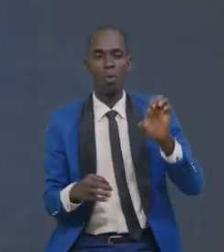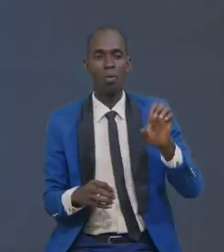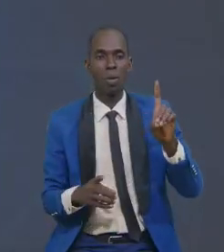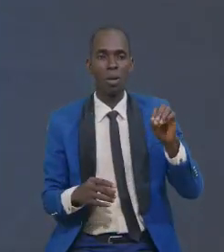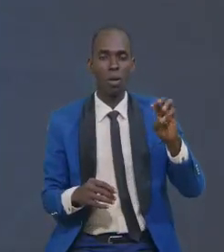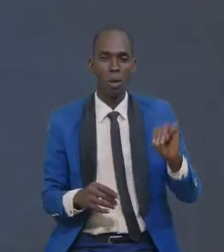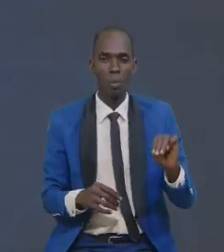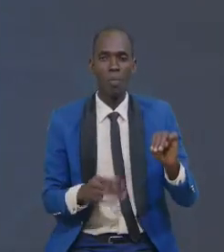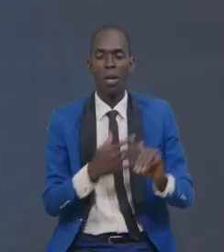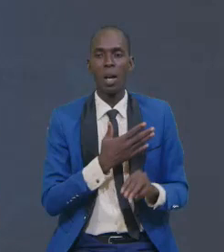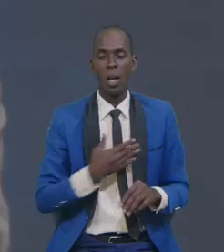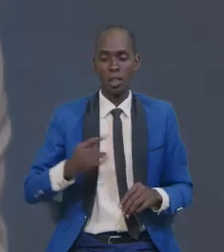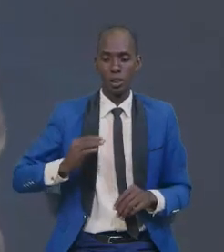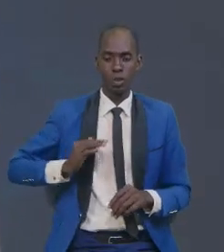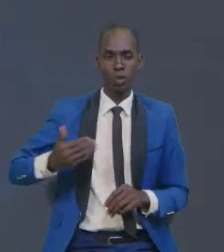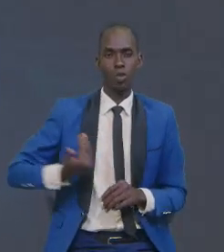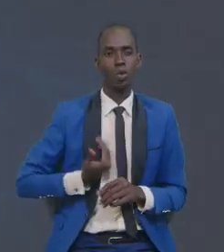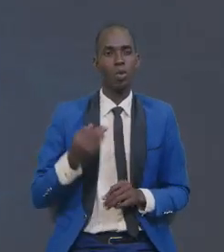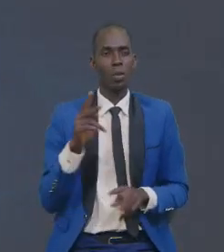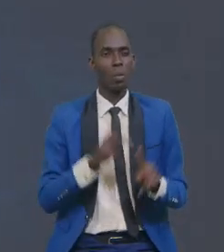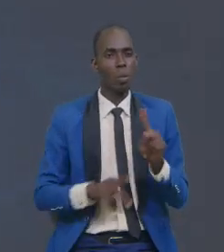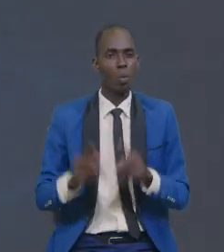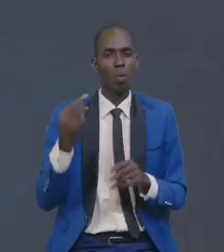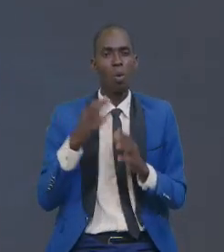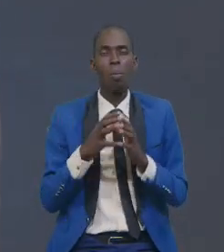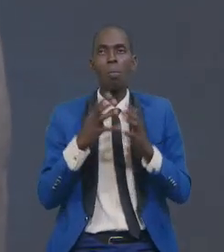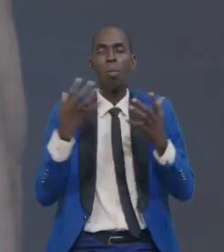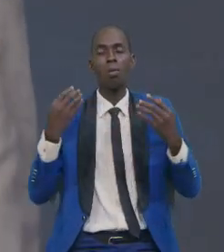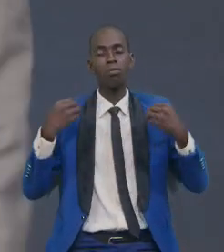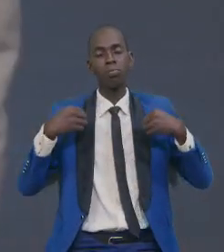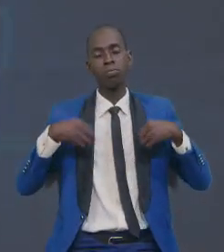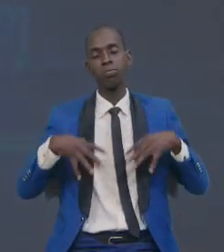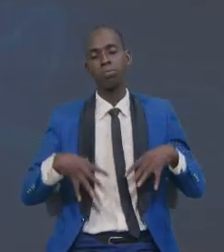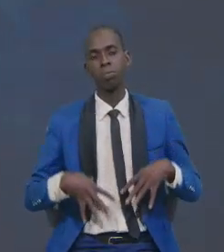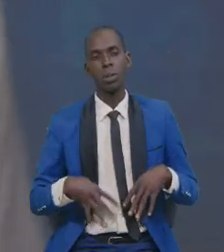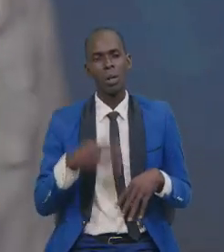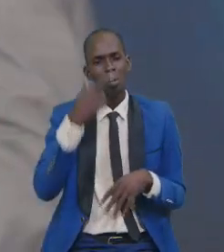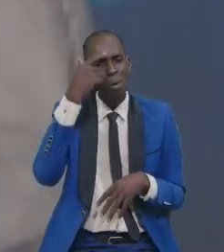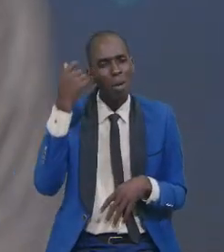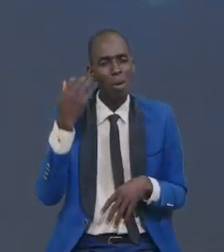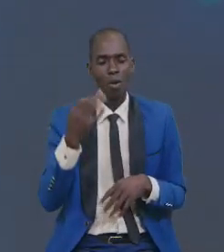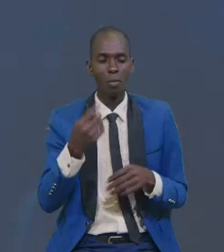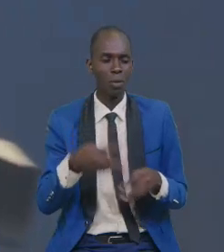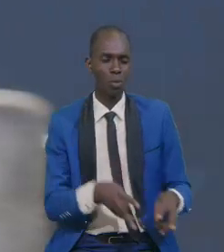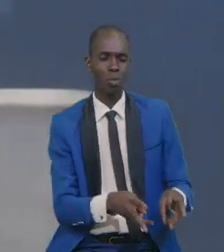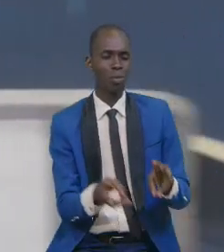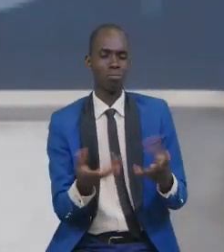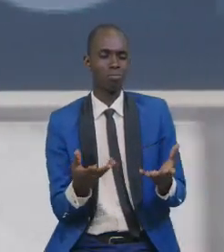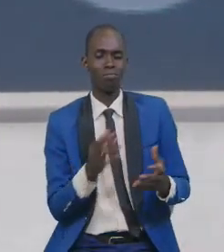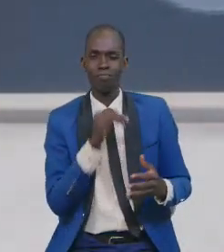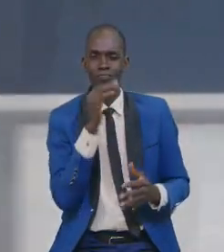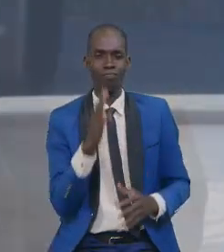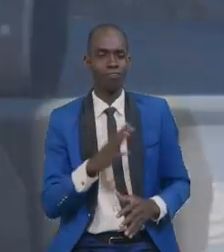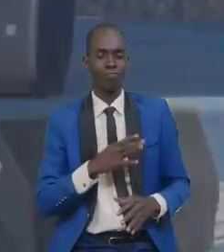the people was much discouraged because of the way. Discouragement